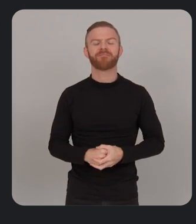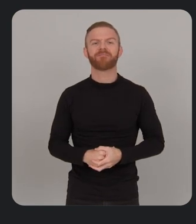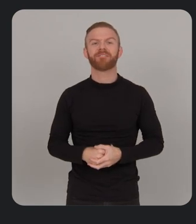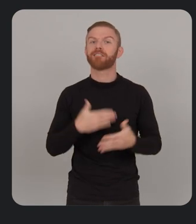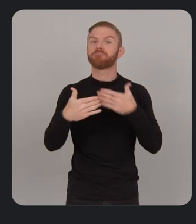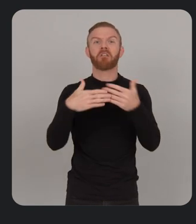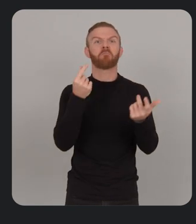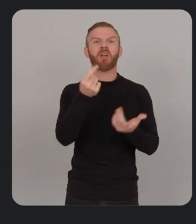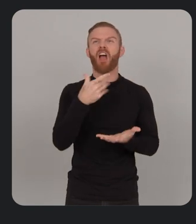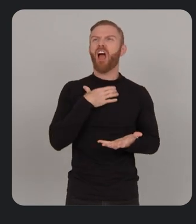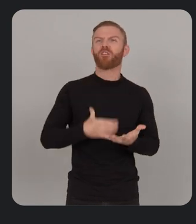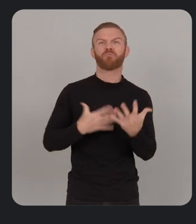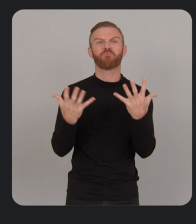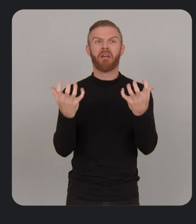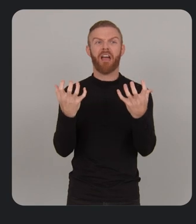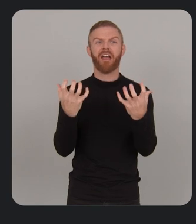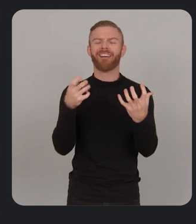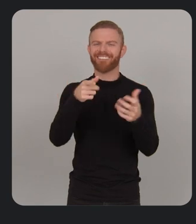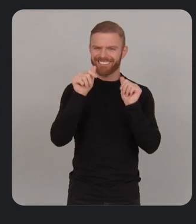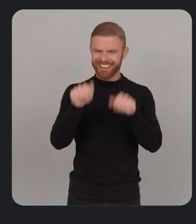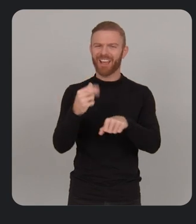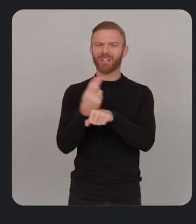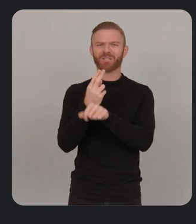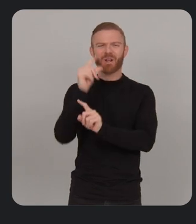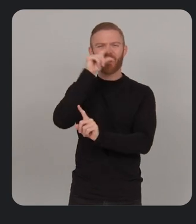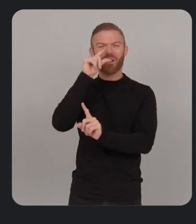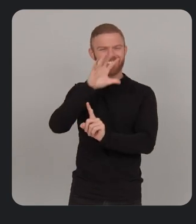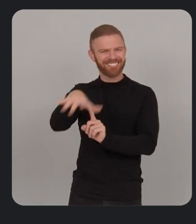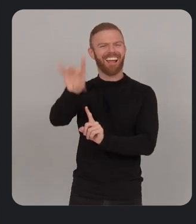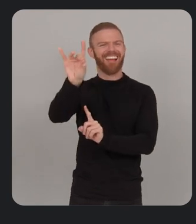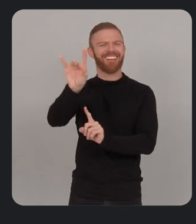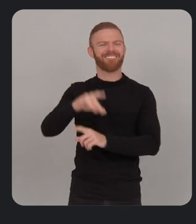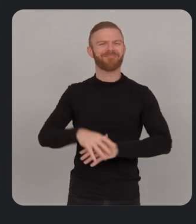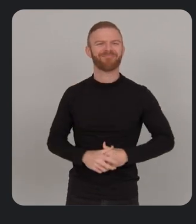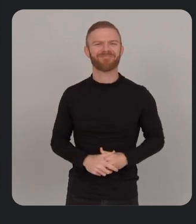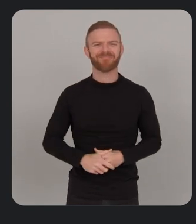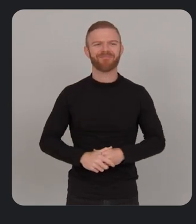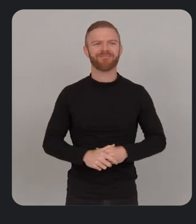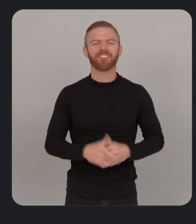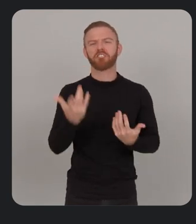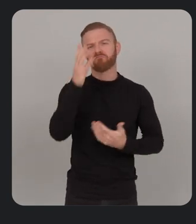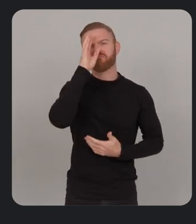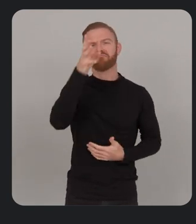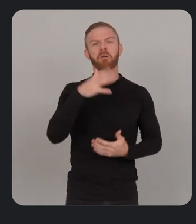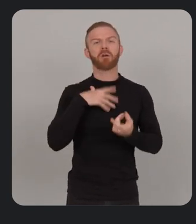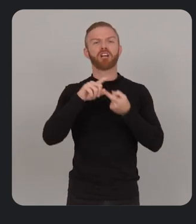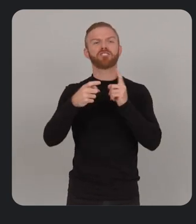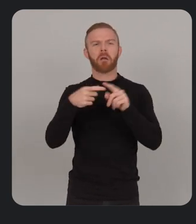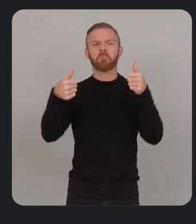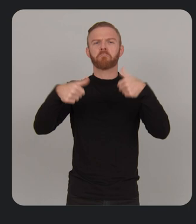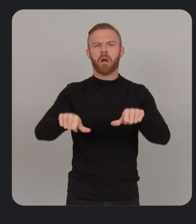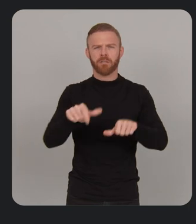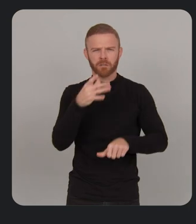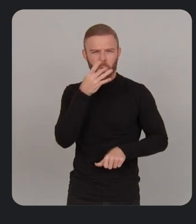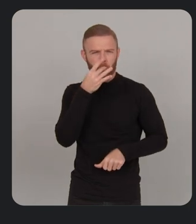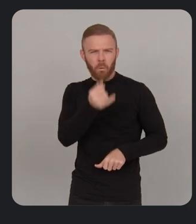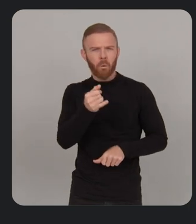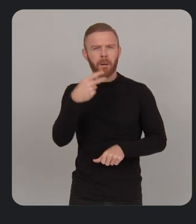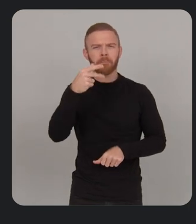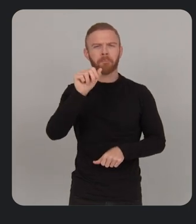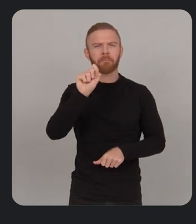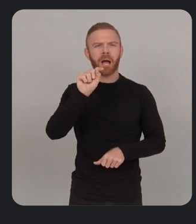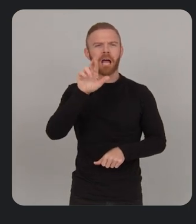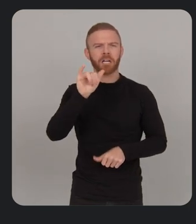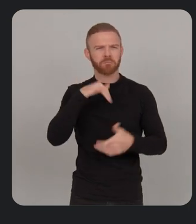Whatever you're hungry for, you can use Google to find it. Let's say my friend posts a delicious-looking pastry.